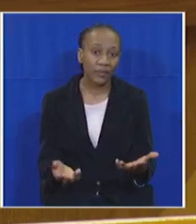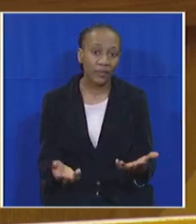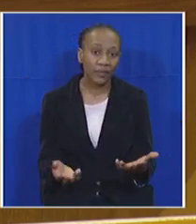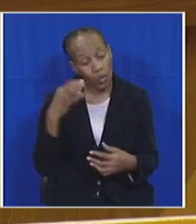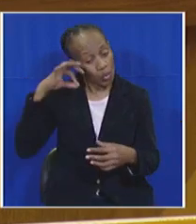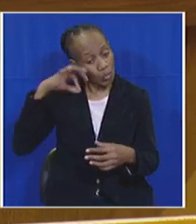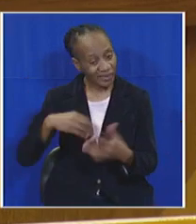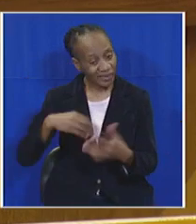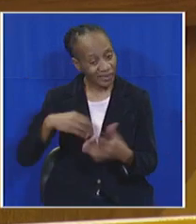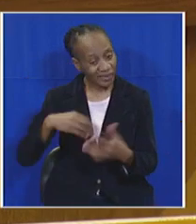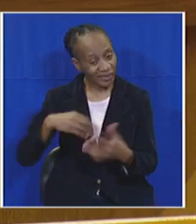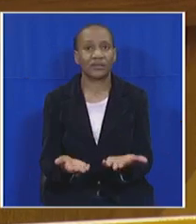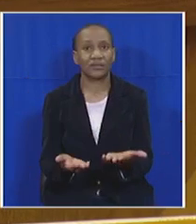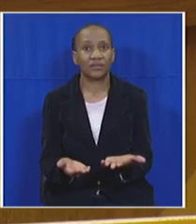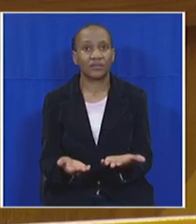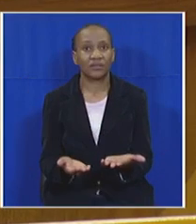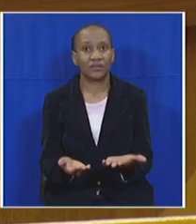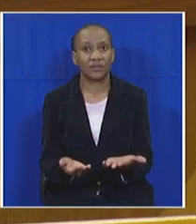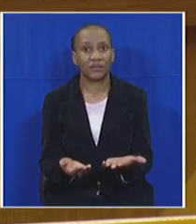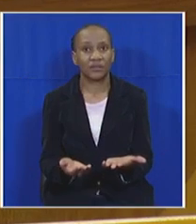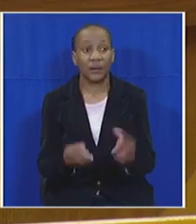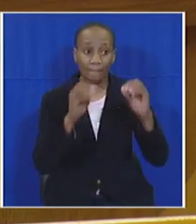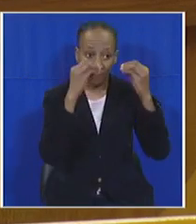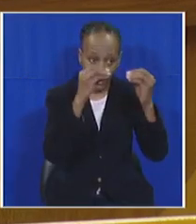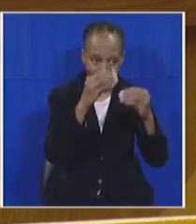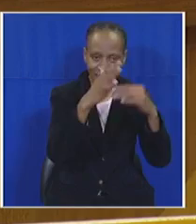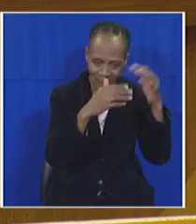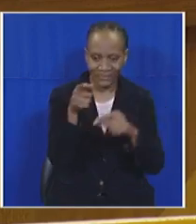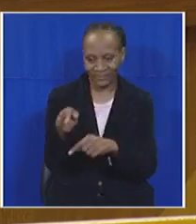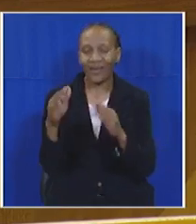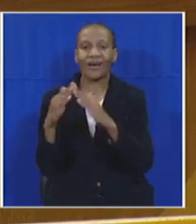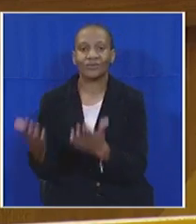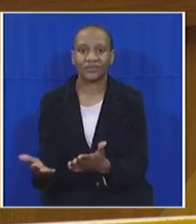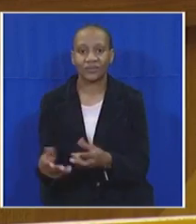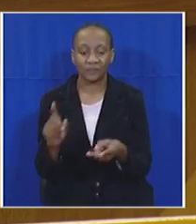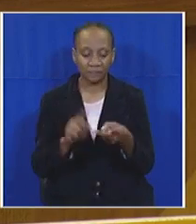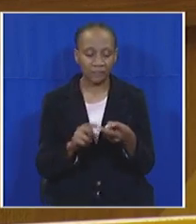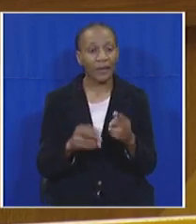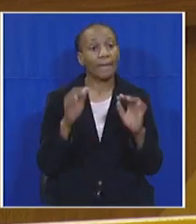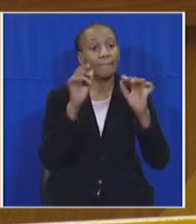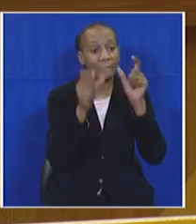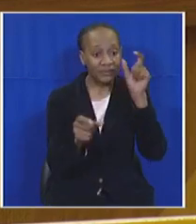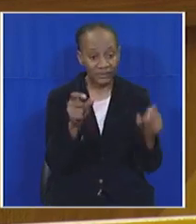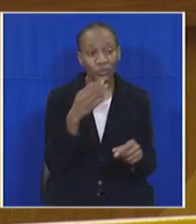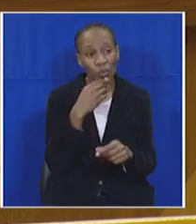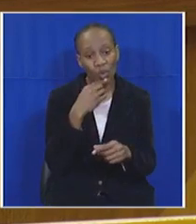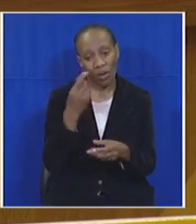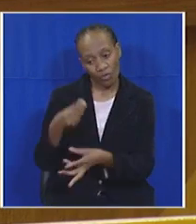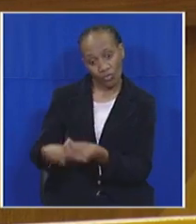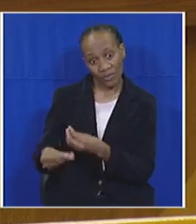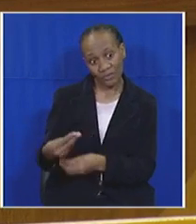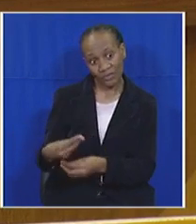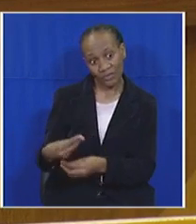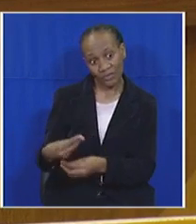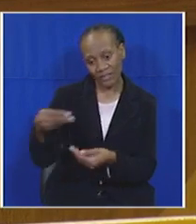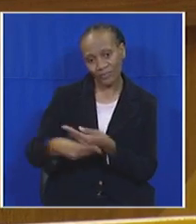benefit in this entire transaction are contractors, and the people who are possibly receiving backhanders from